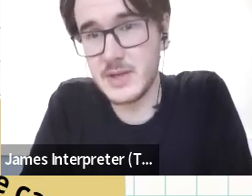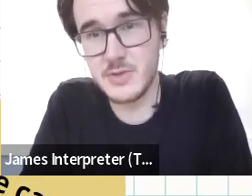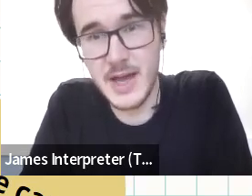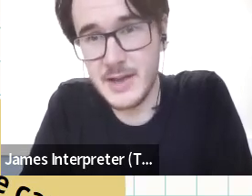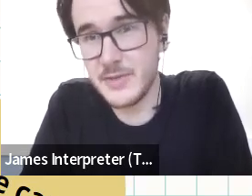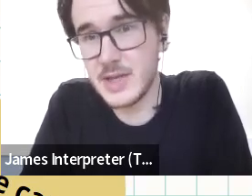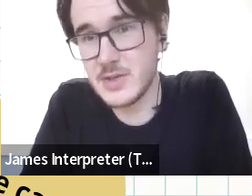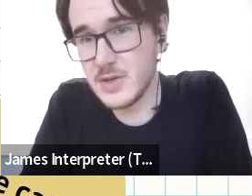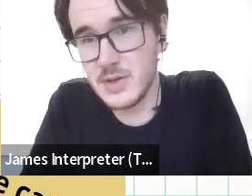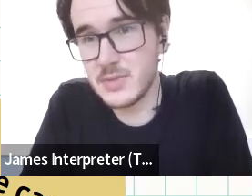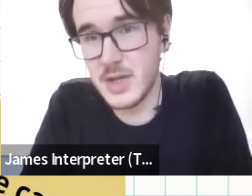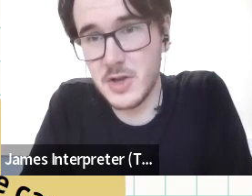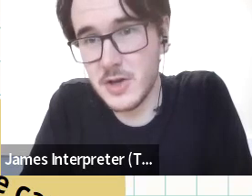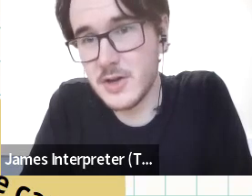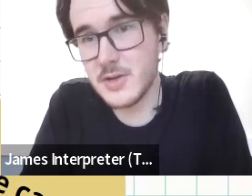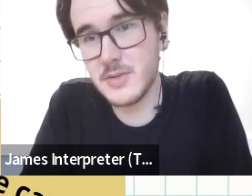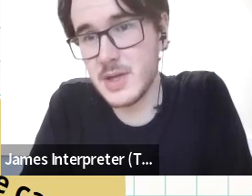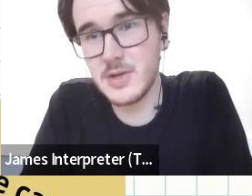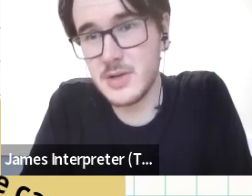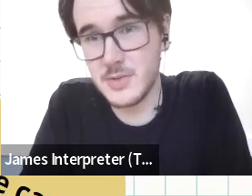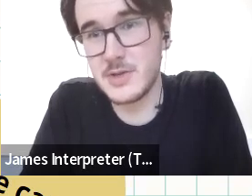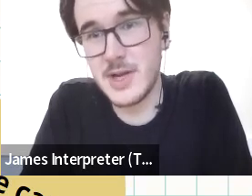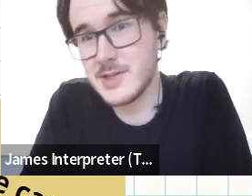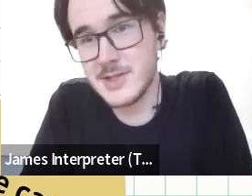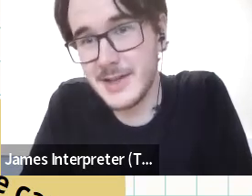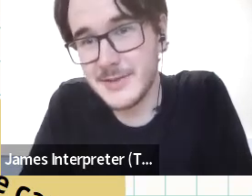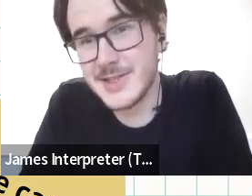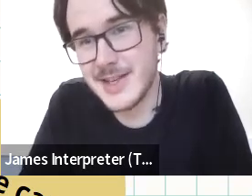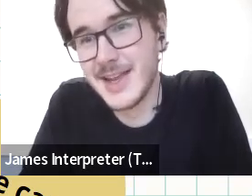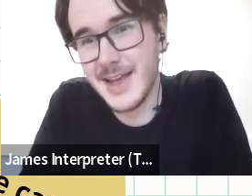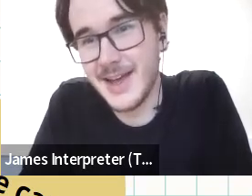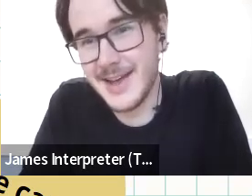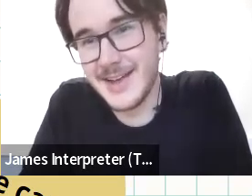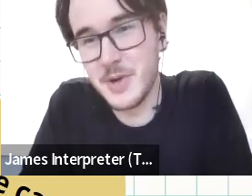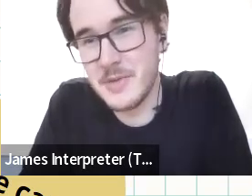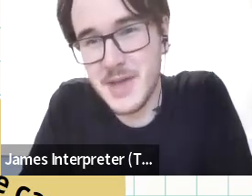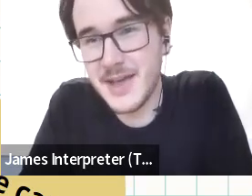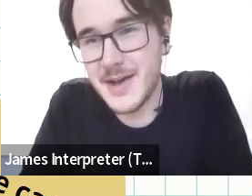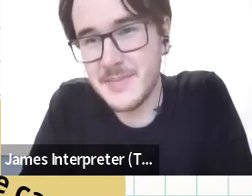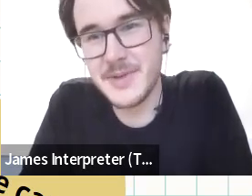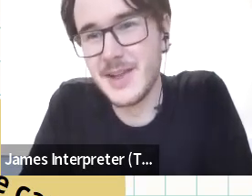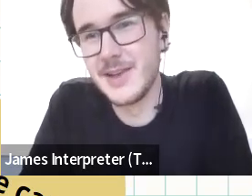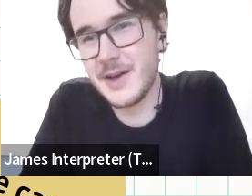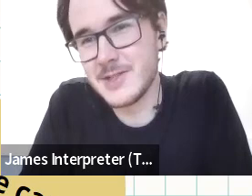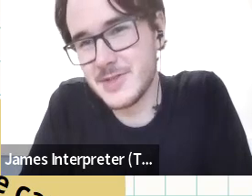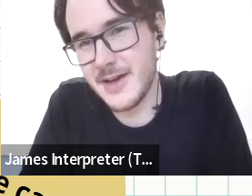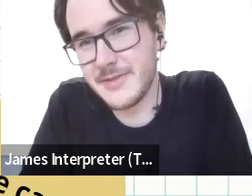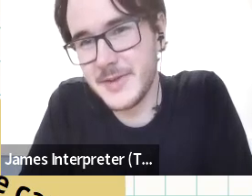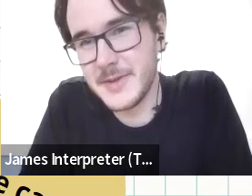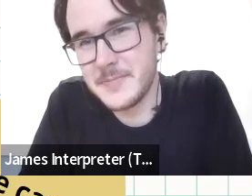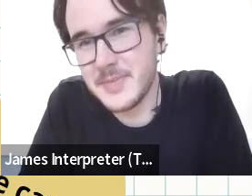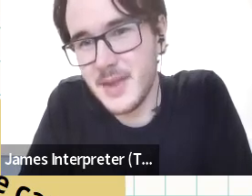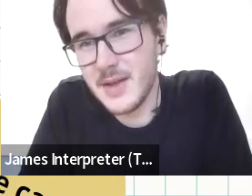We can drive, we can cook, we can dress ourselves, put on makeup, lots of